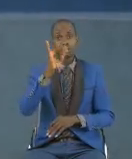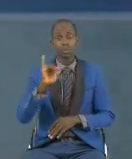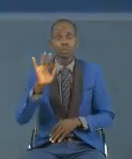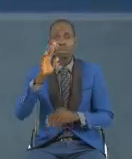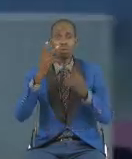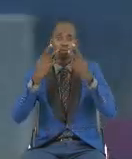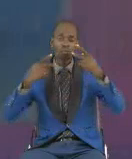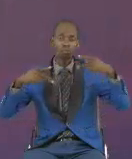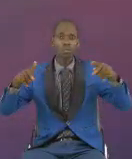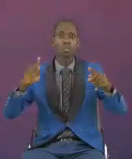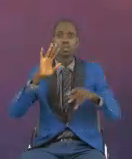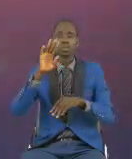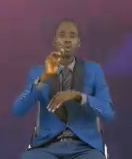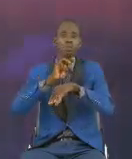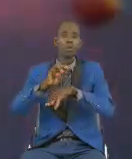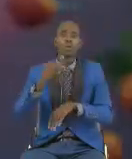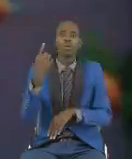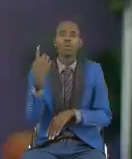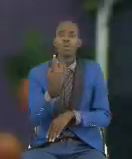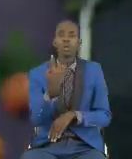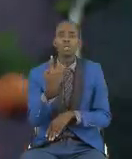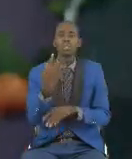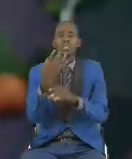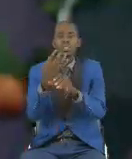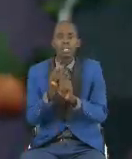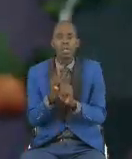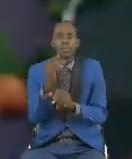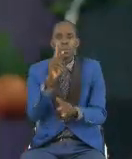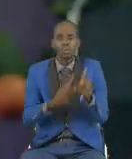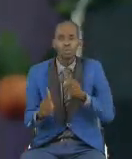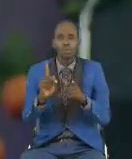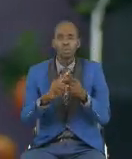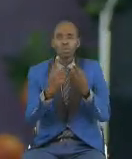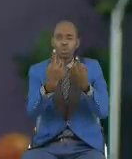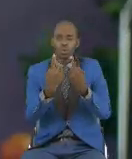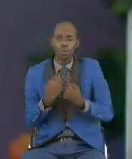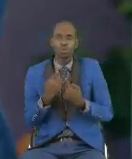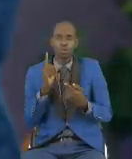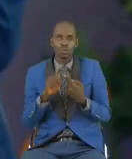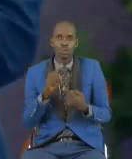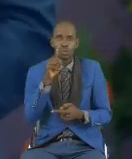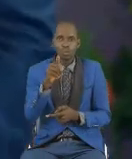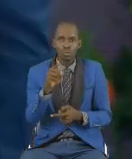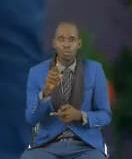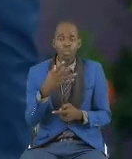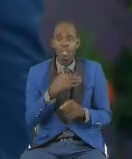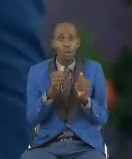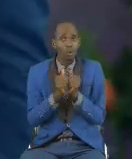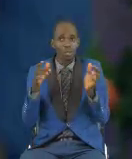your ministry only gets the people attached to you, and without you they cannot drink